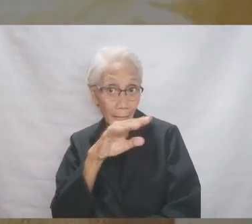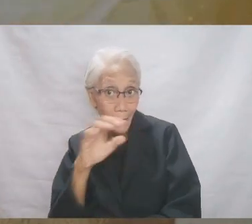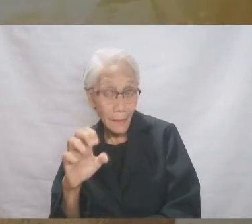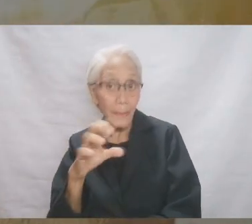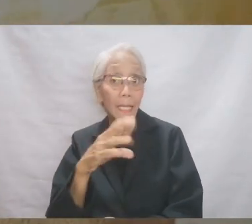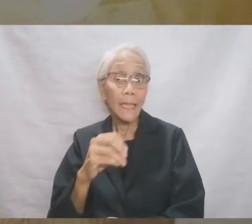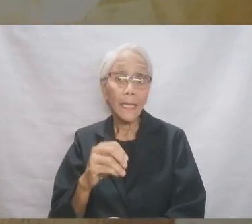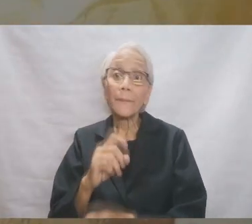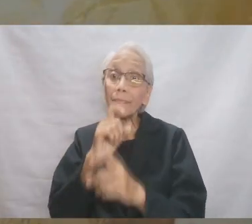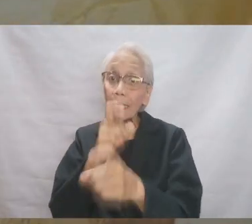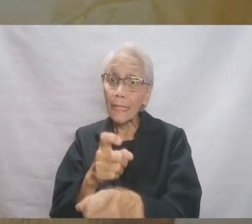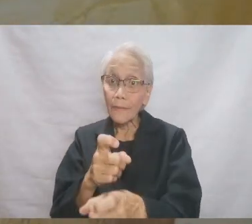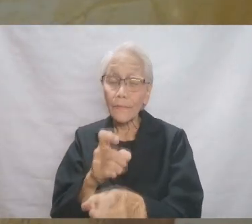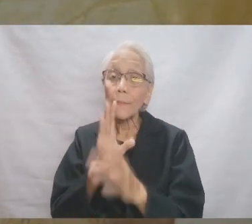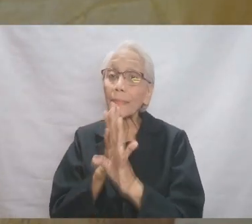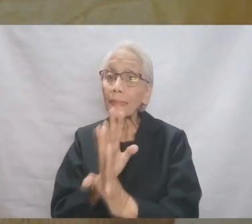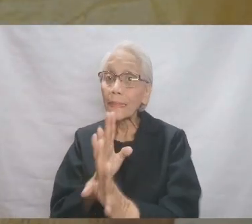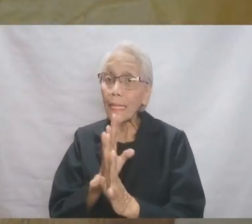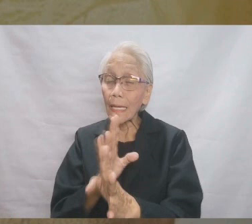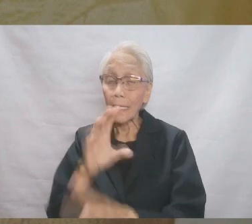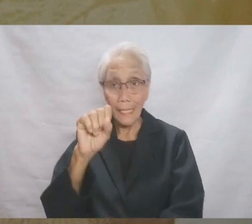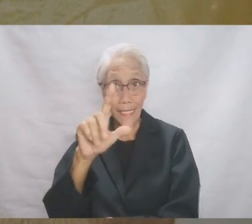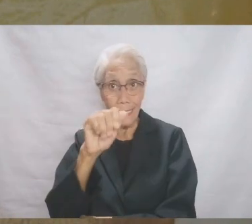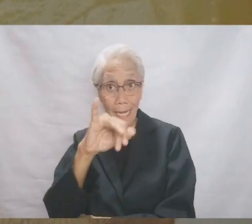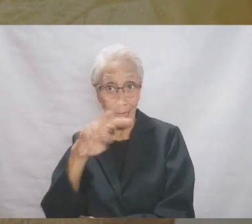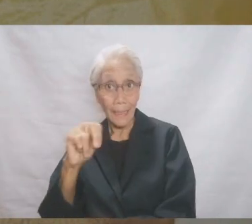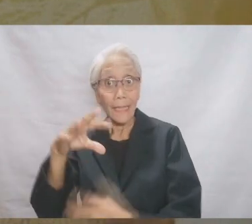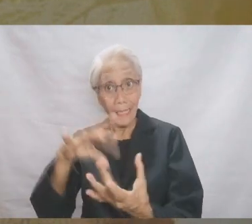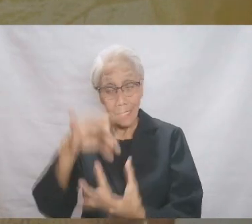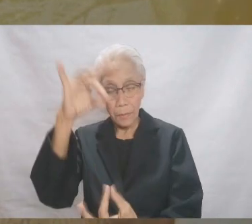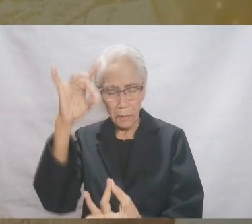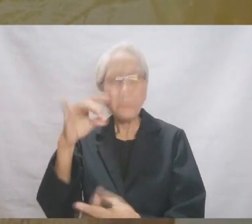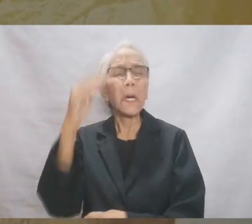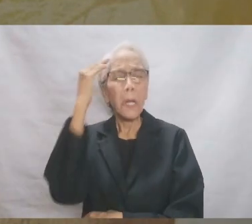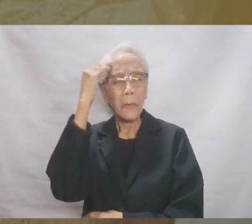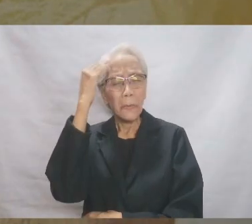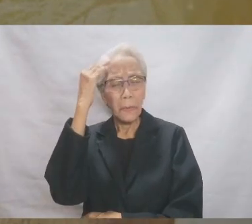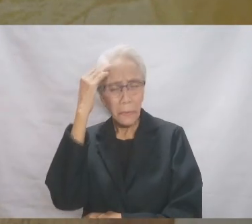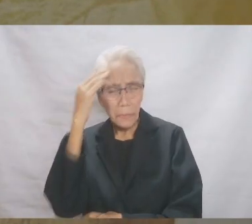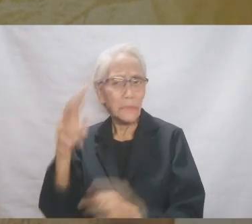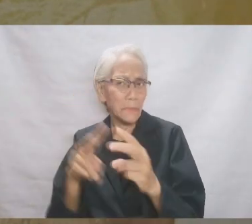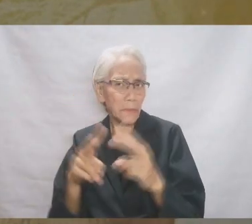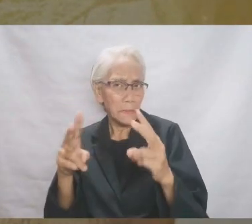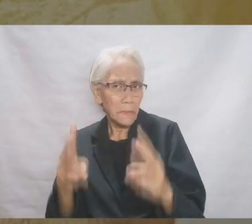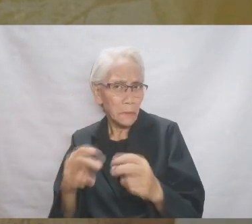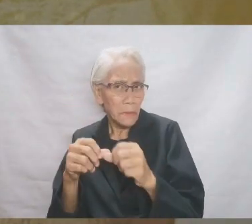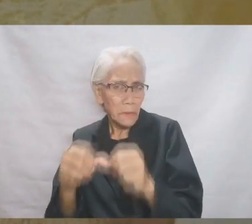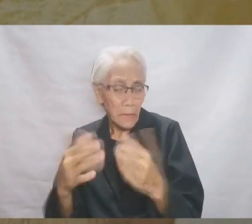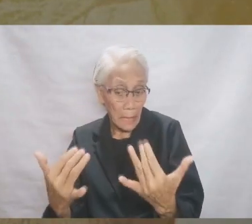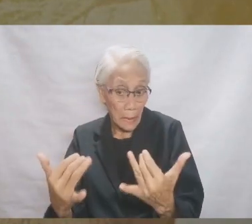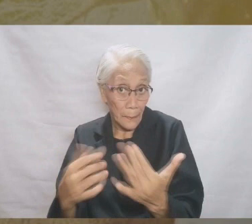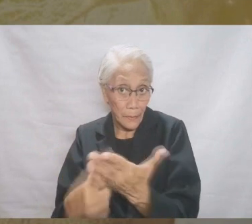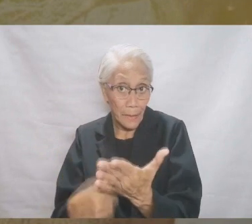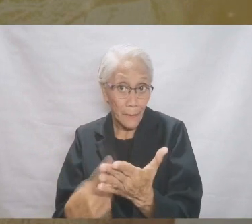sa gift of tongues, at saka being slain in the Spirit. Alam ko pong very contentious na topic